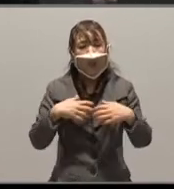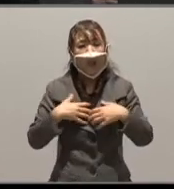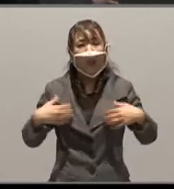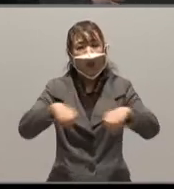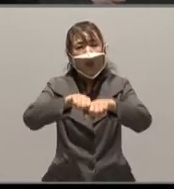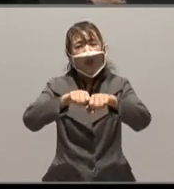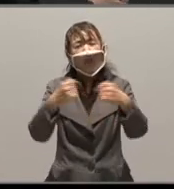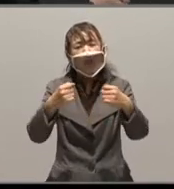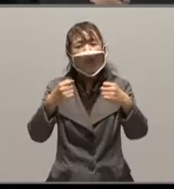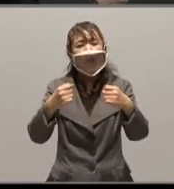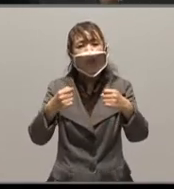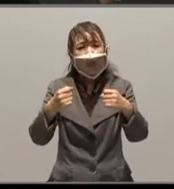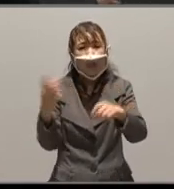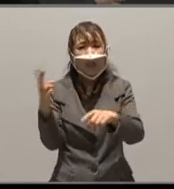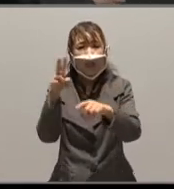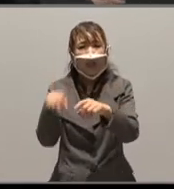has